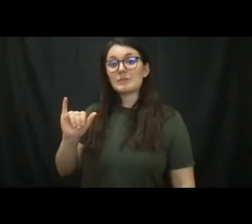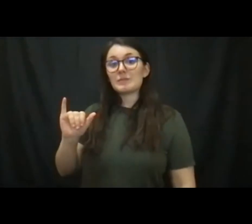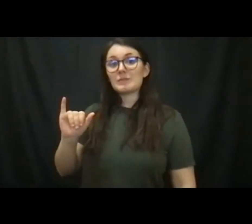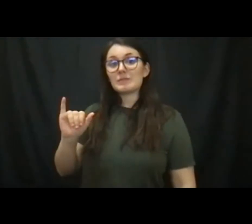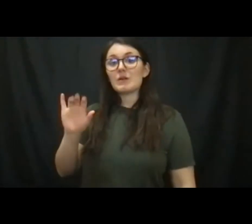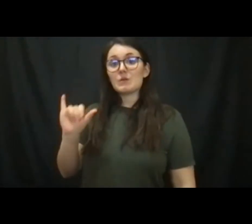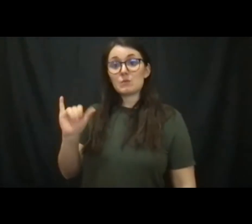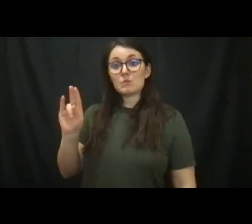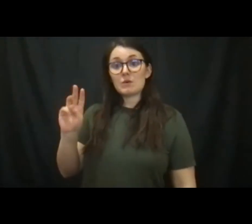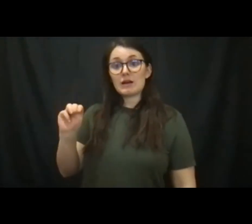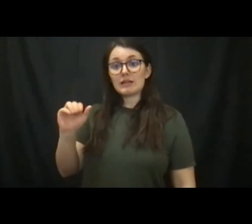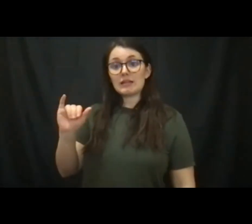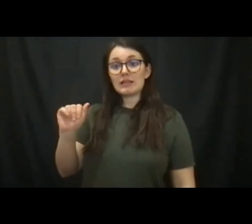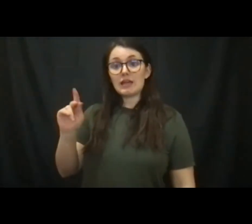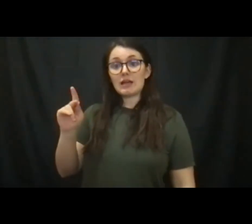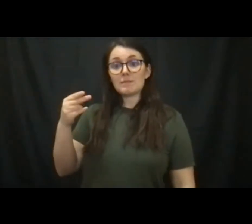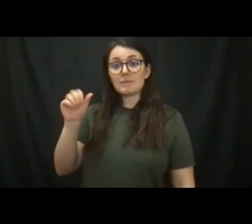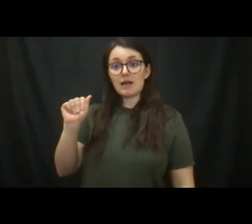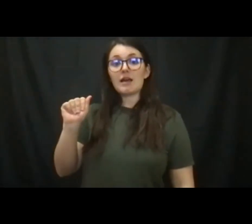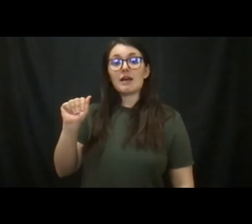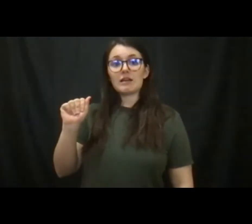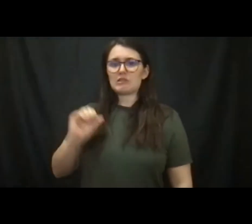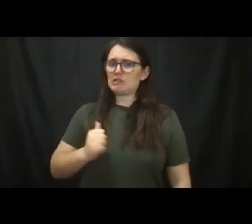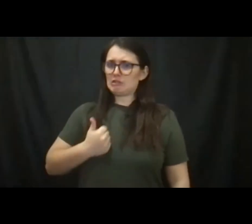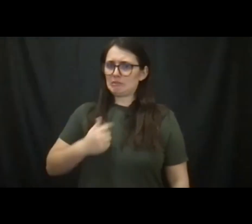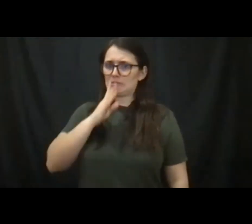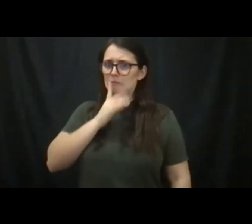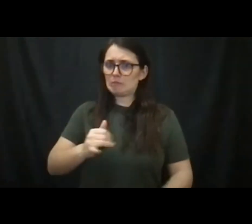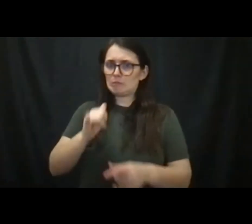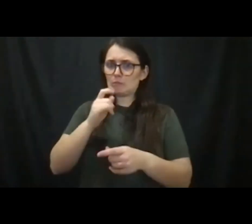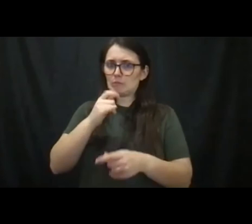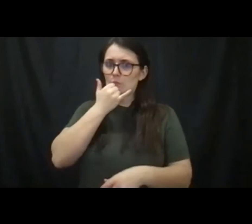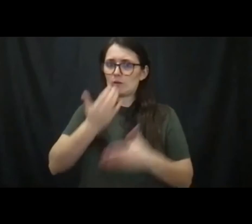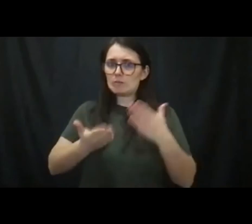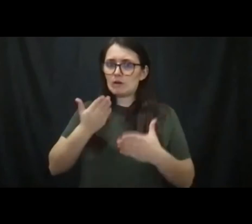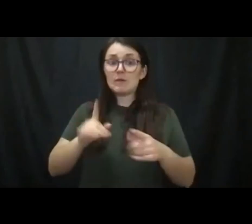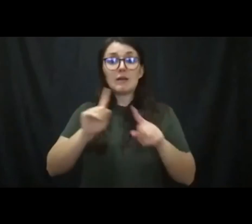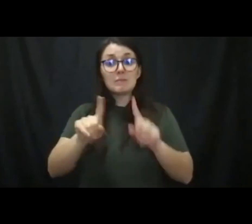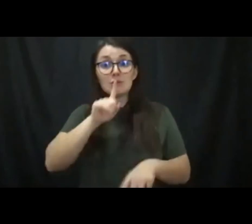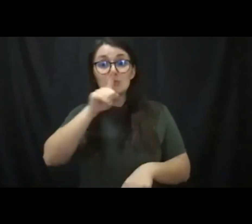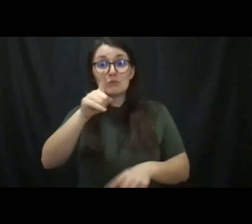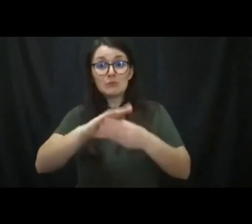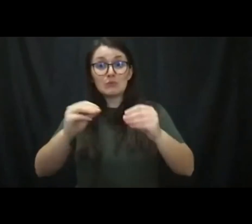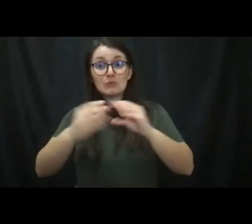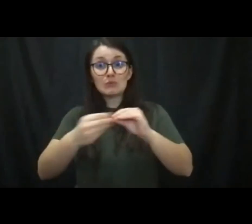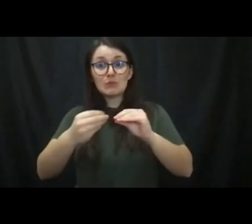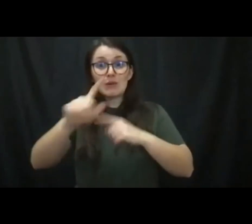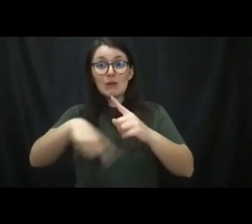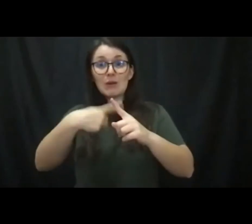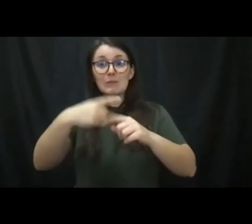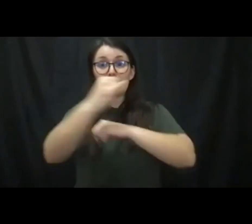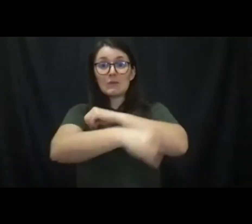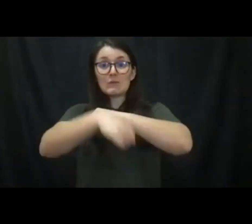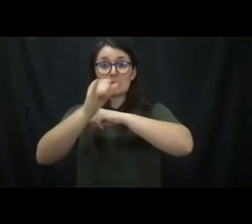Wakayama. Oh my gosh, sorry, I just mutilated that. But this is a true story about a whale who was lost in its migration, got